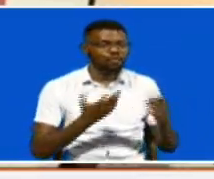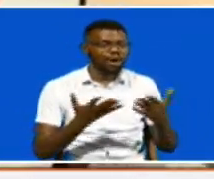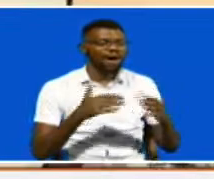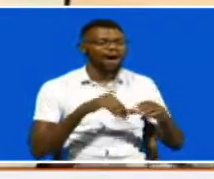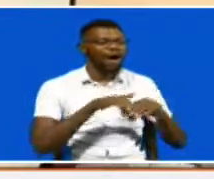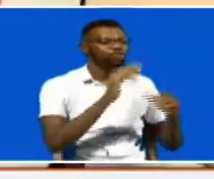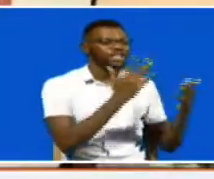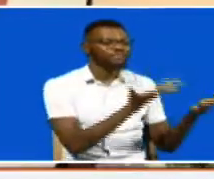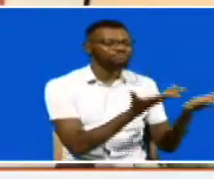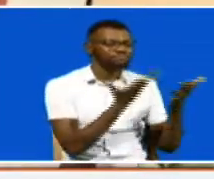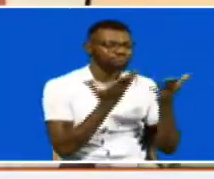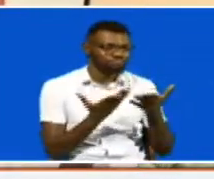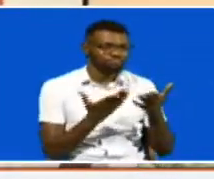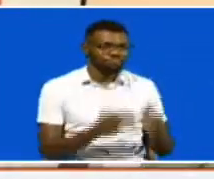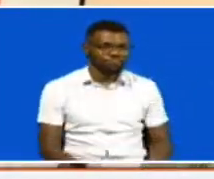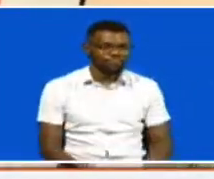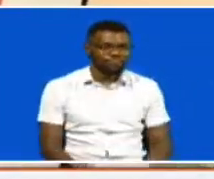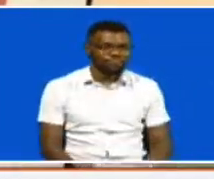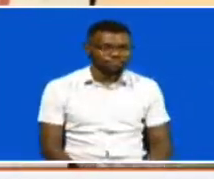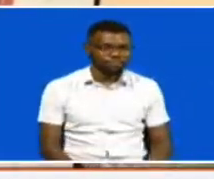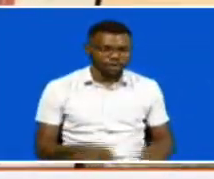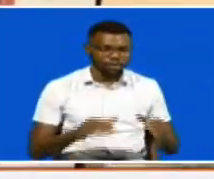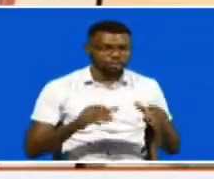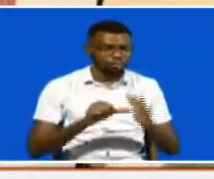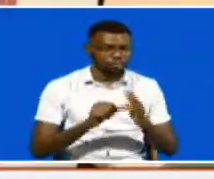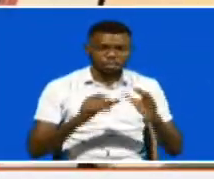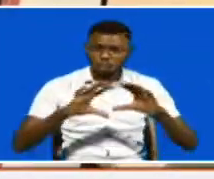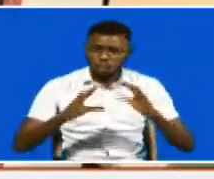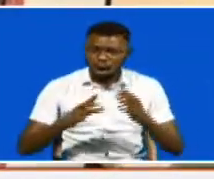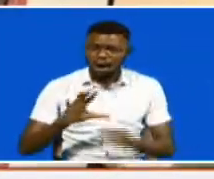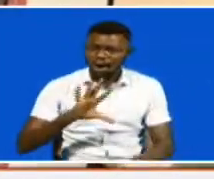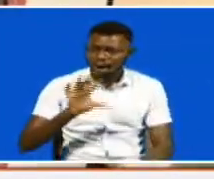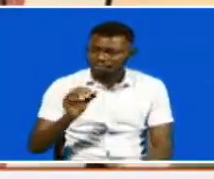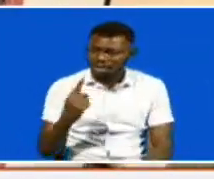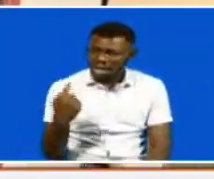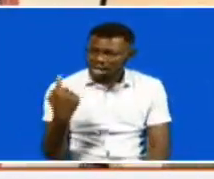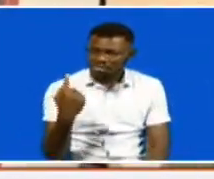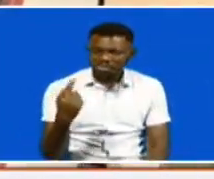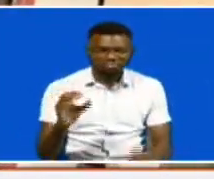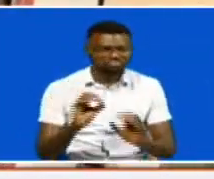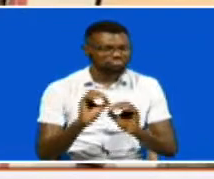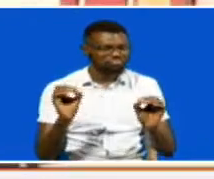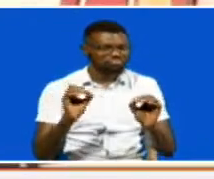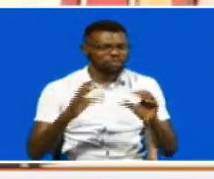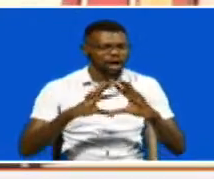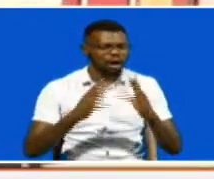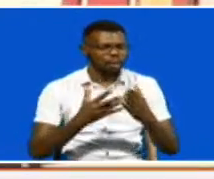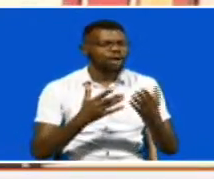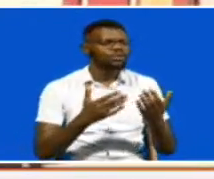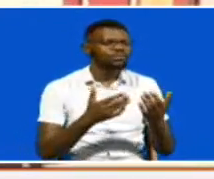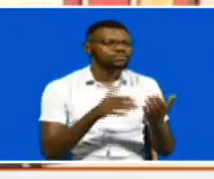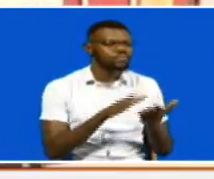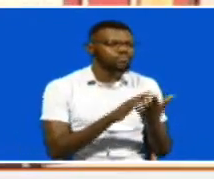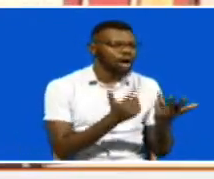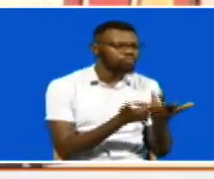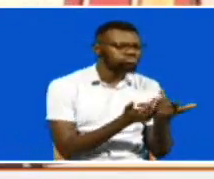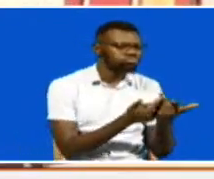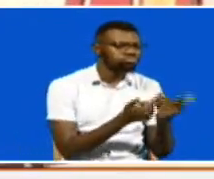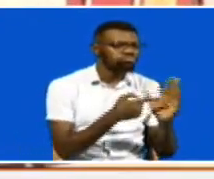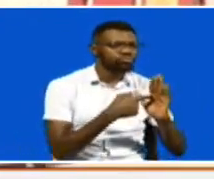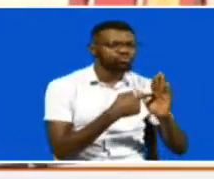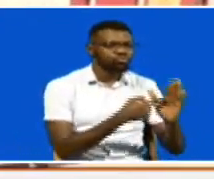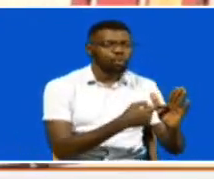country. Illicit trade is a global problem and not unique to Africa. Statistics by the World Bank shows that illicit trade has